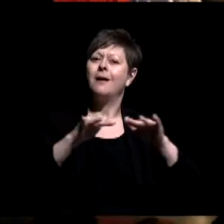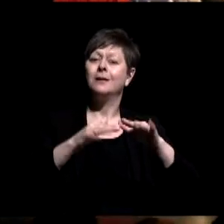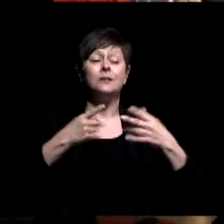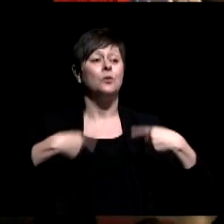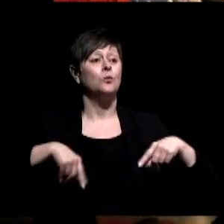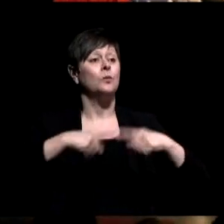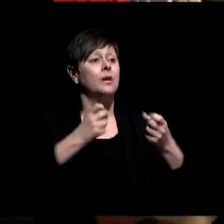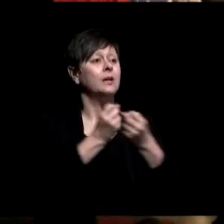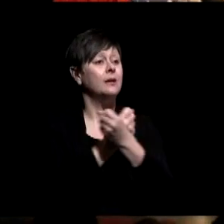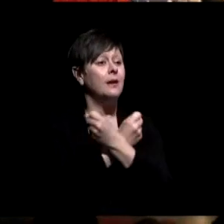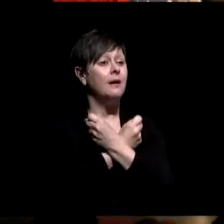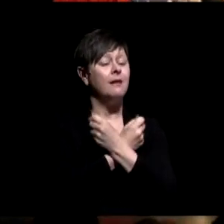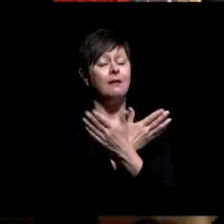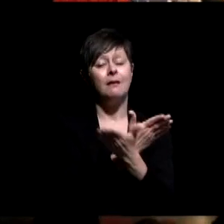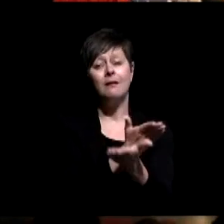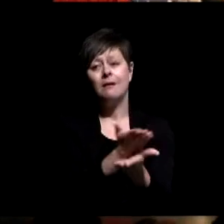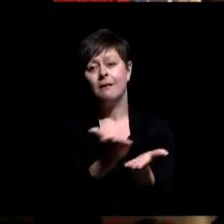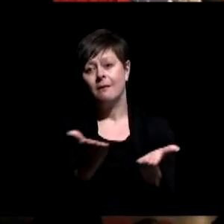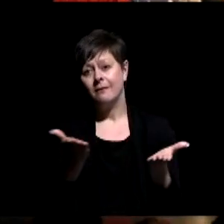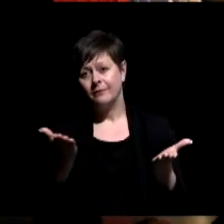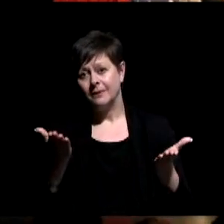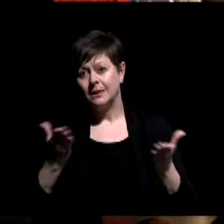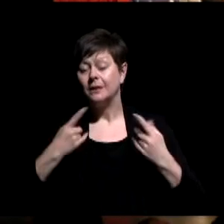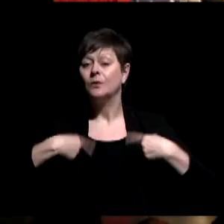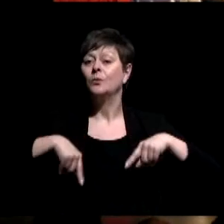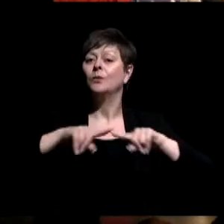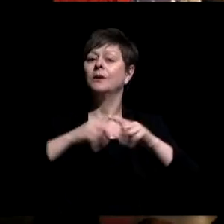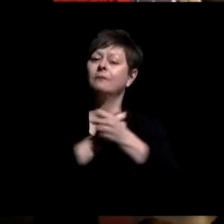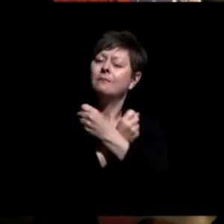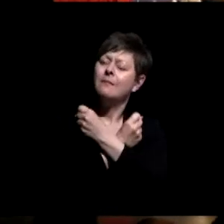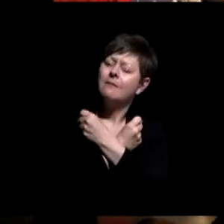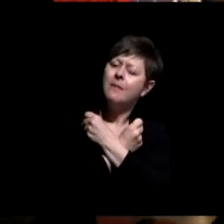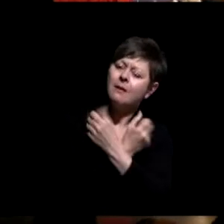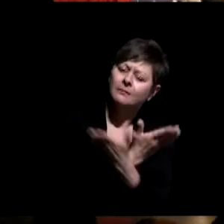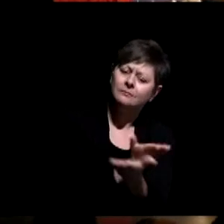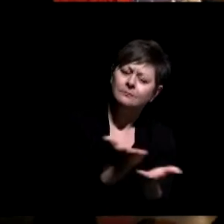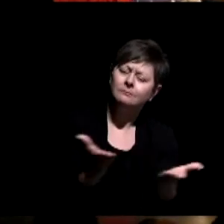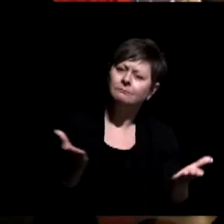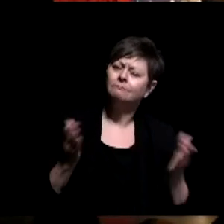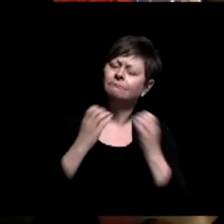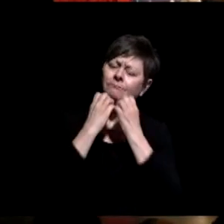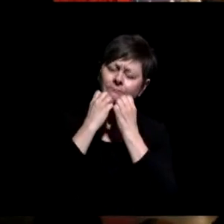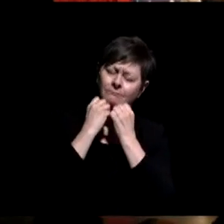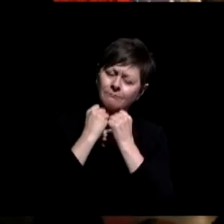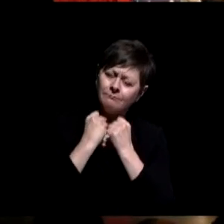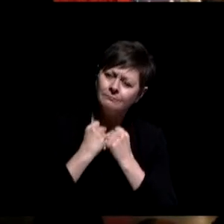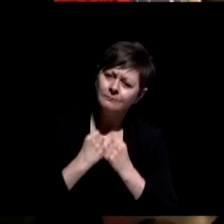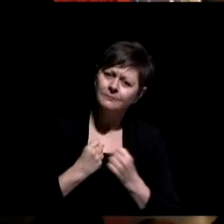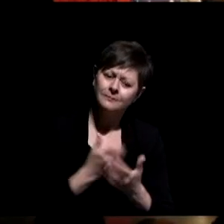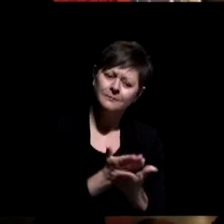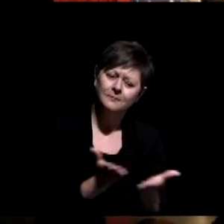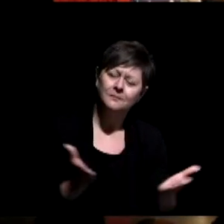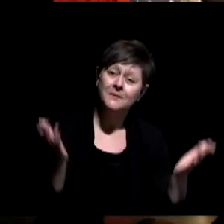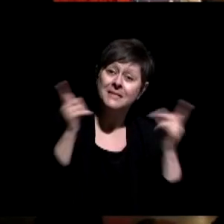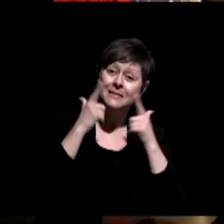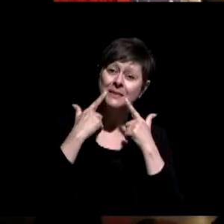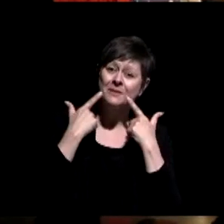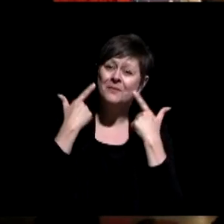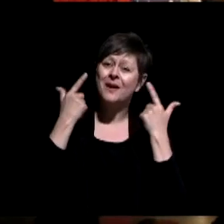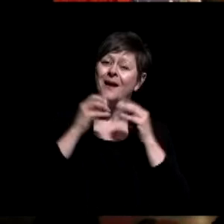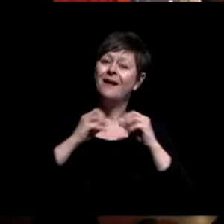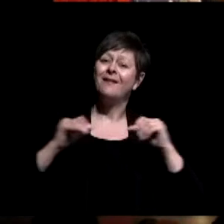land. We love thee, we love thee, we love